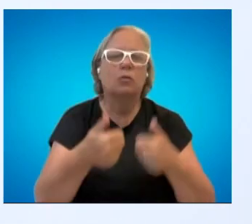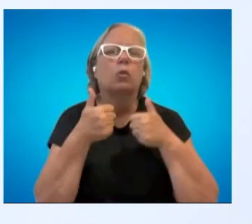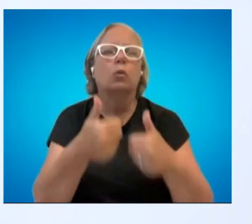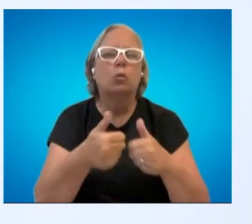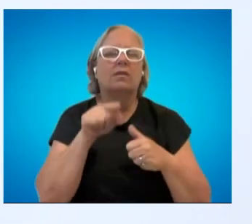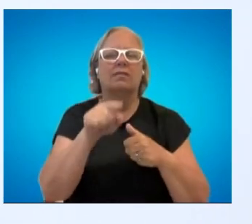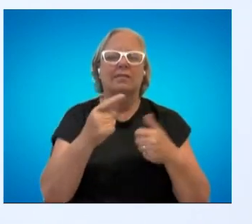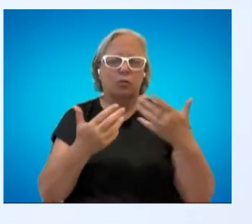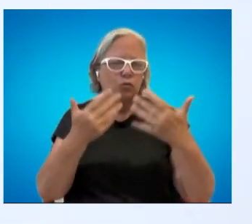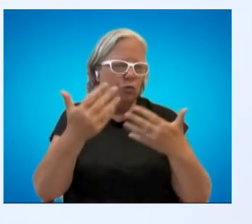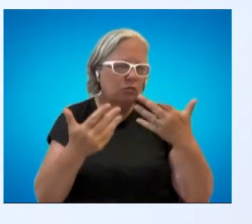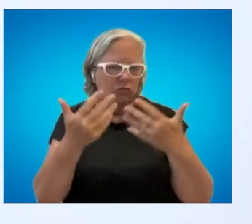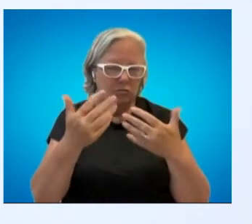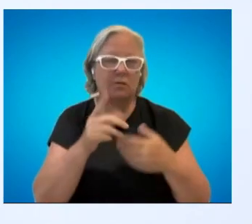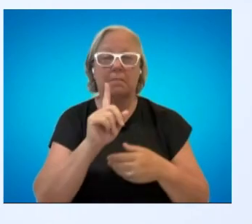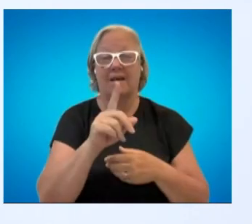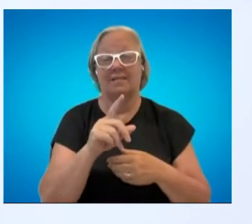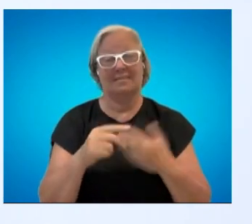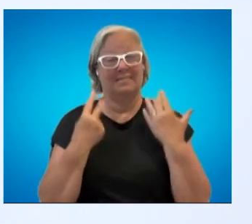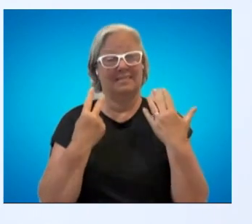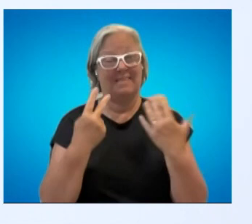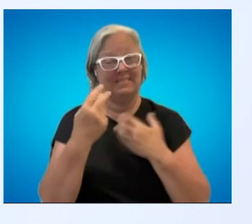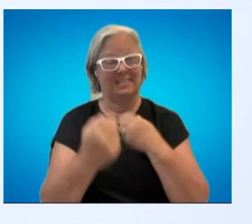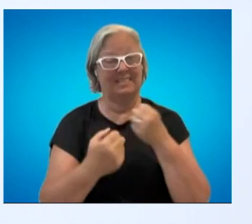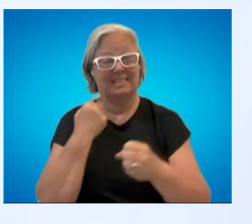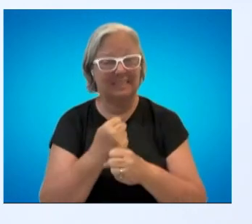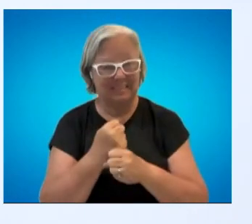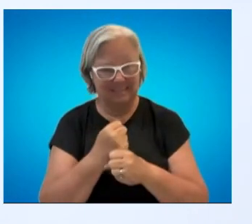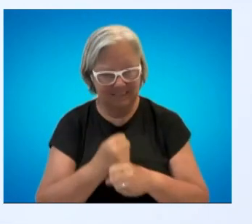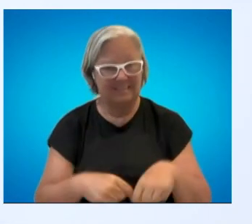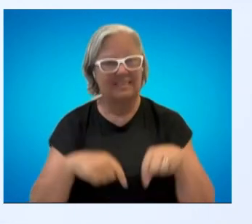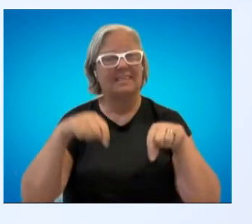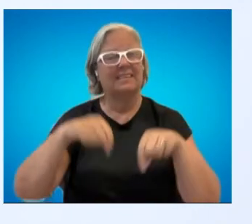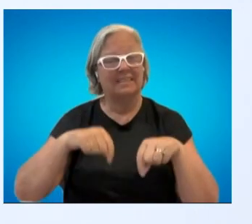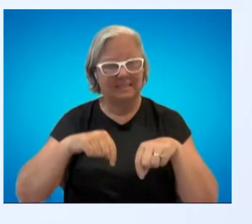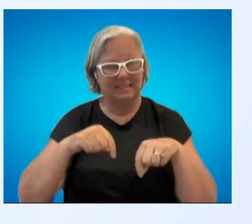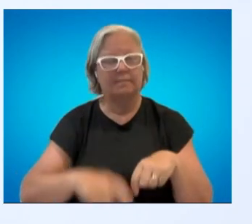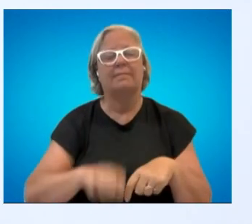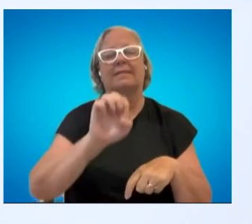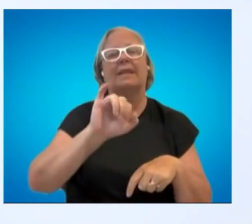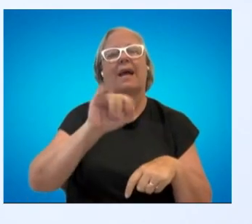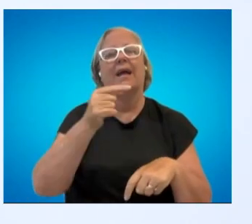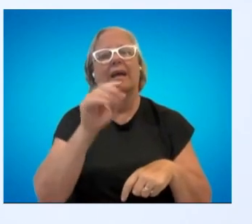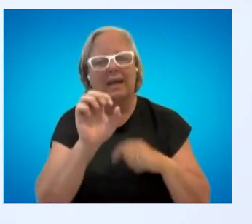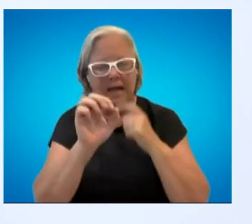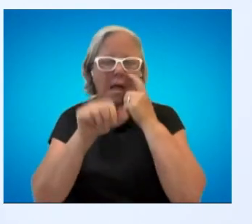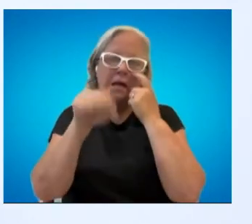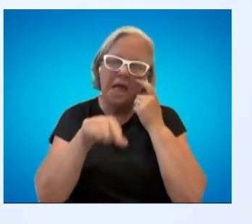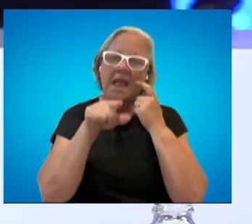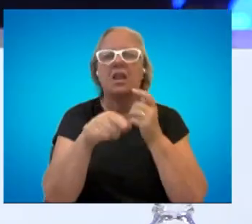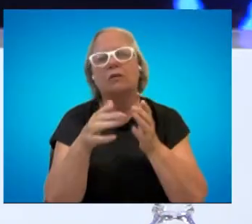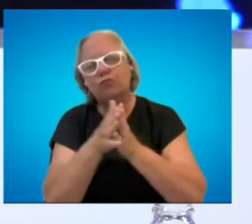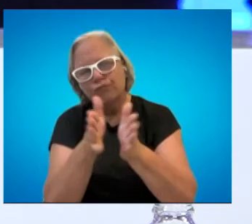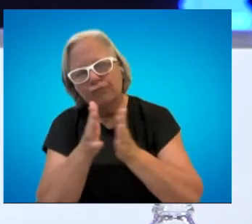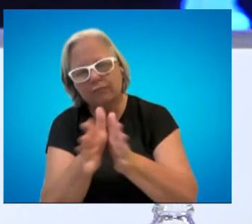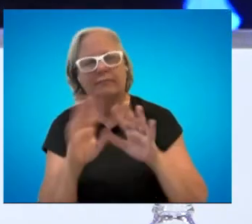years, EIGE could update the time domain. So I'm very happy to have you here,